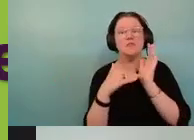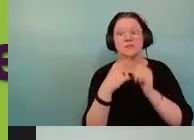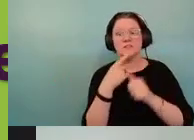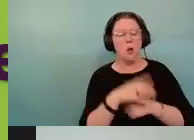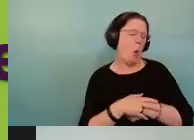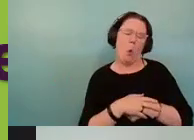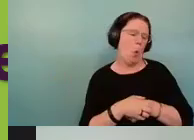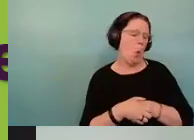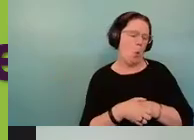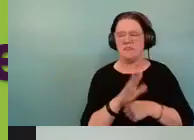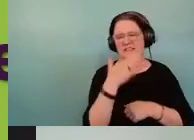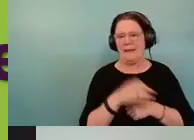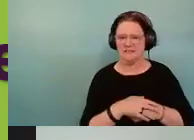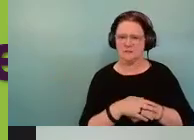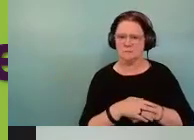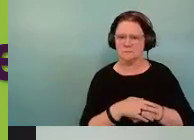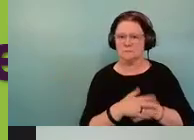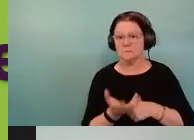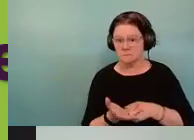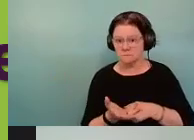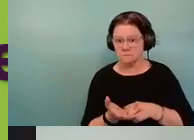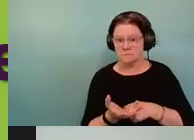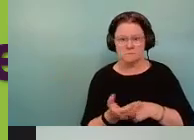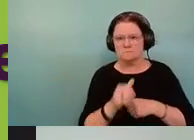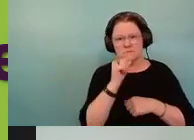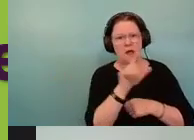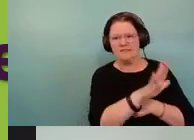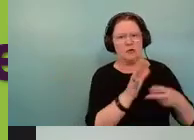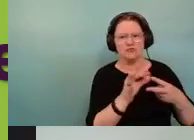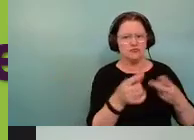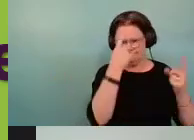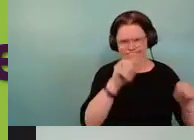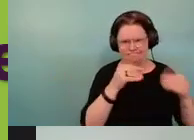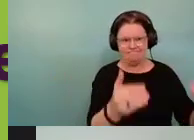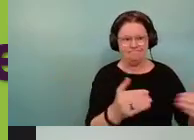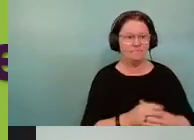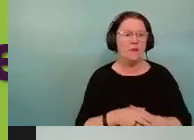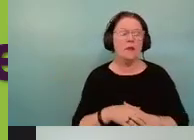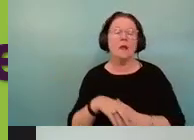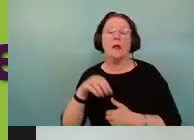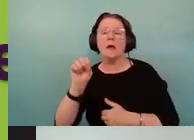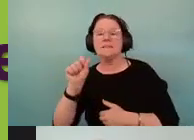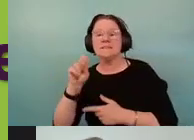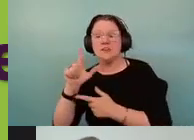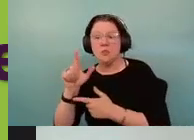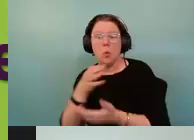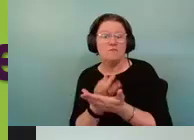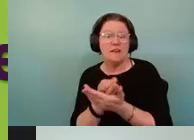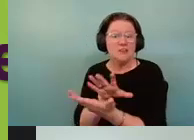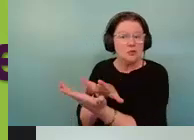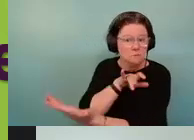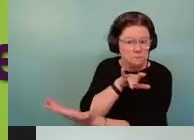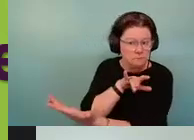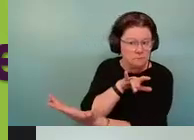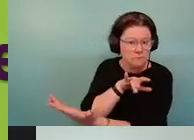claim that that's best for them and not necessarily by choice. Sexual and financial victimization. So